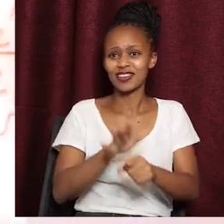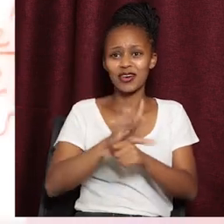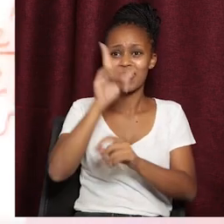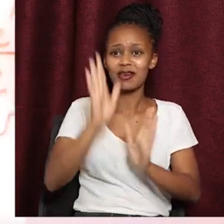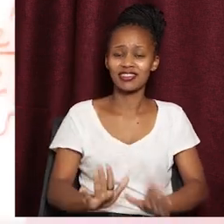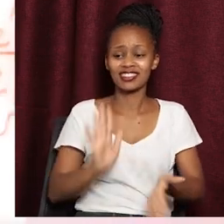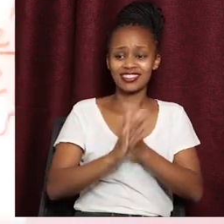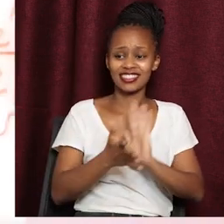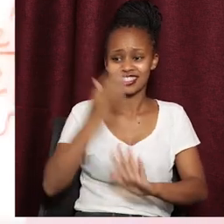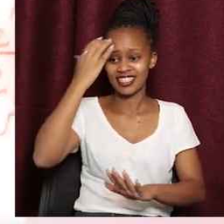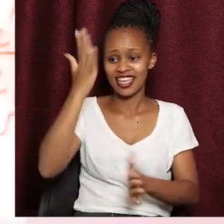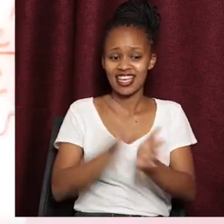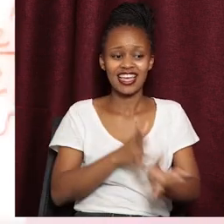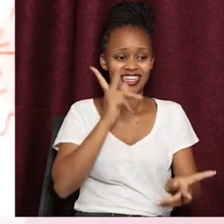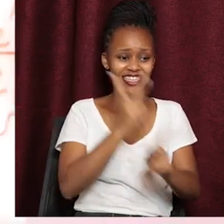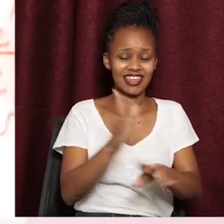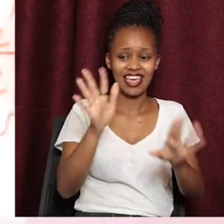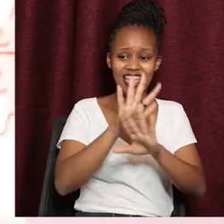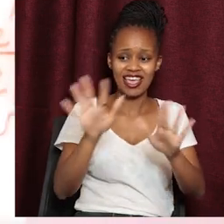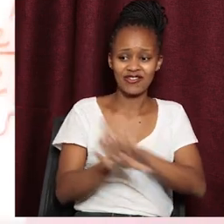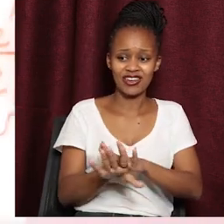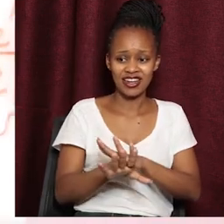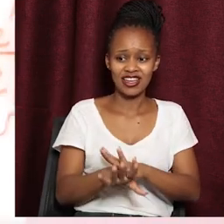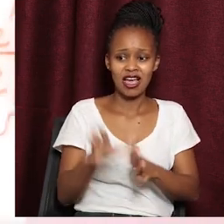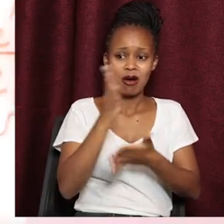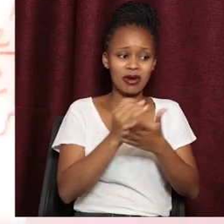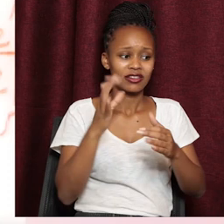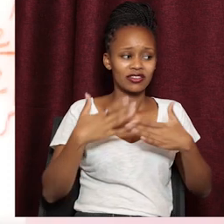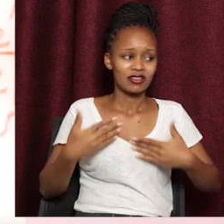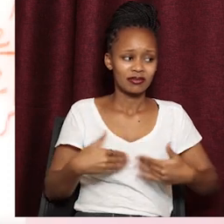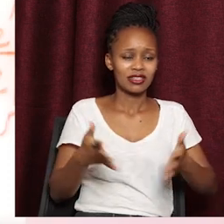insured every part of his body a lot of money.